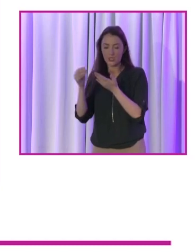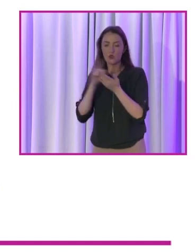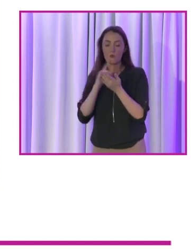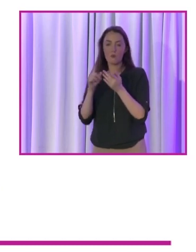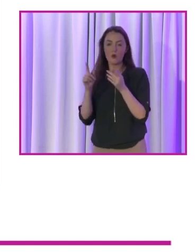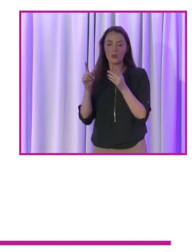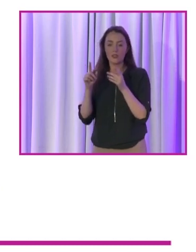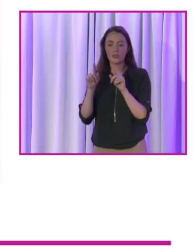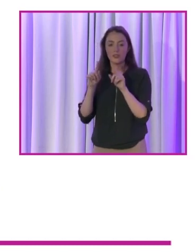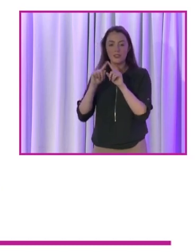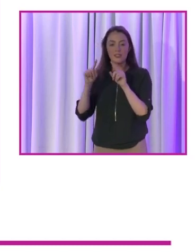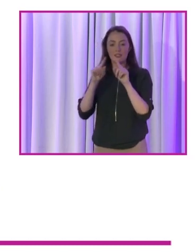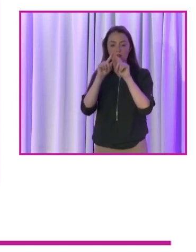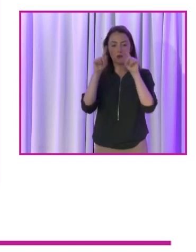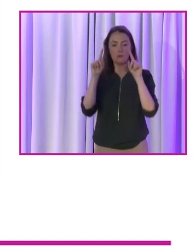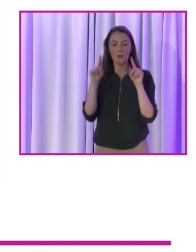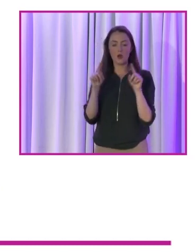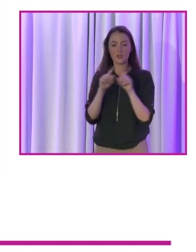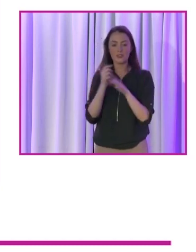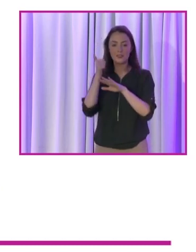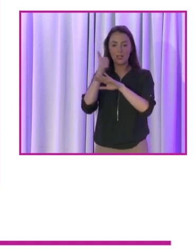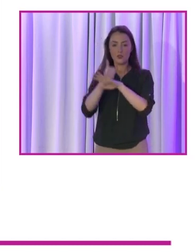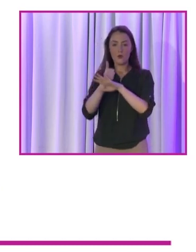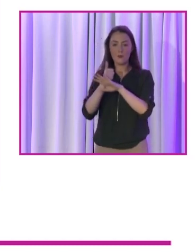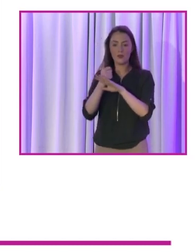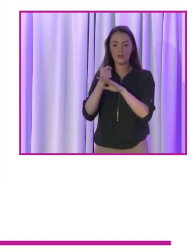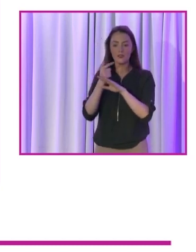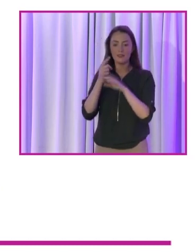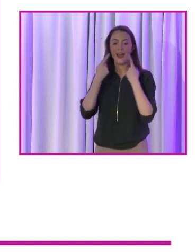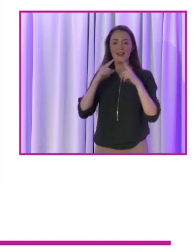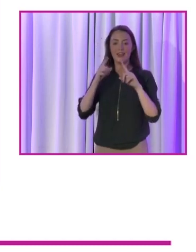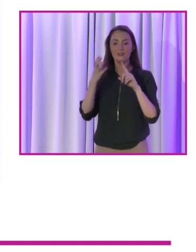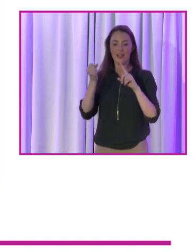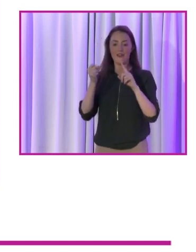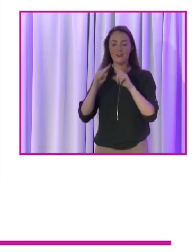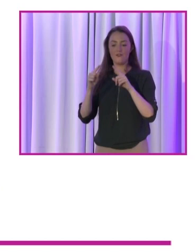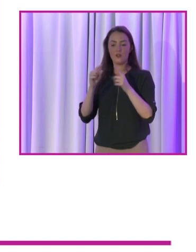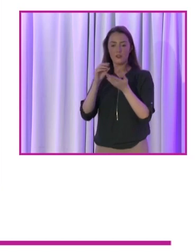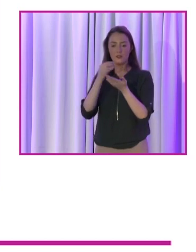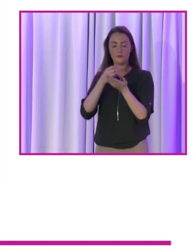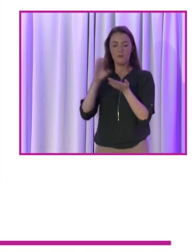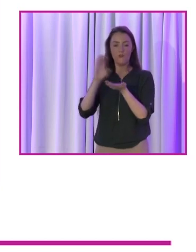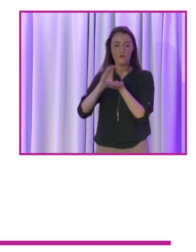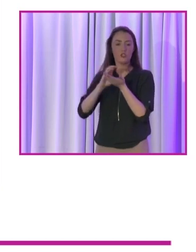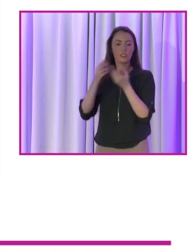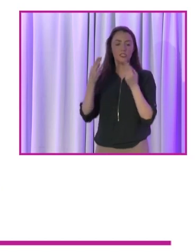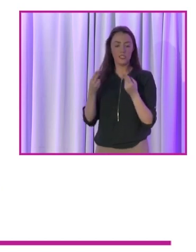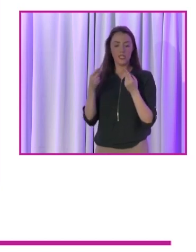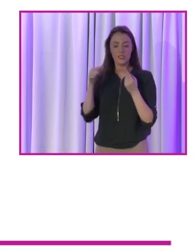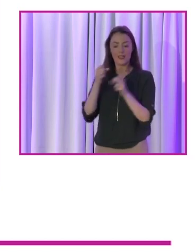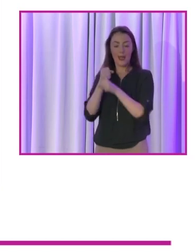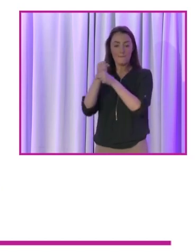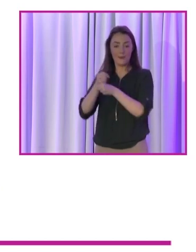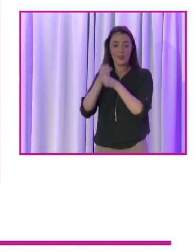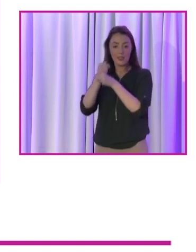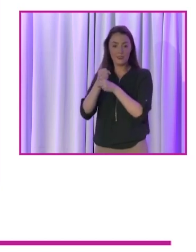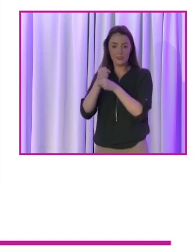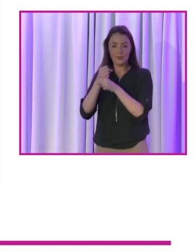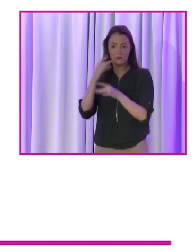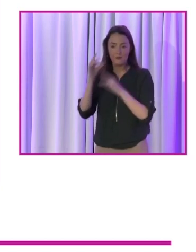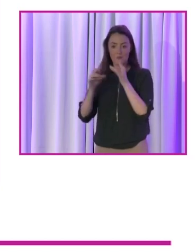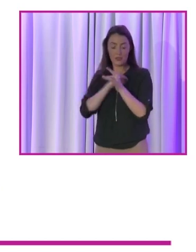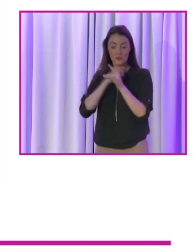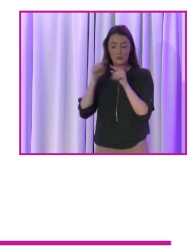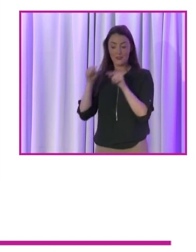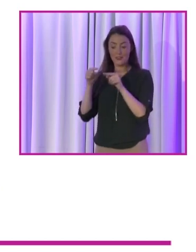separate box was established to declare these costs in the campaign expenditure returns. The key was ensuring that these